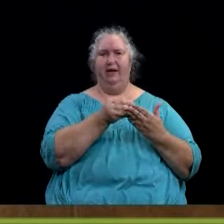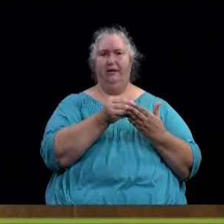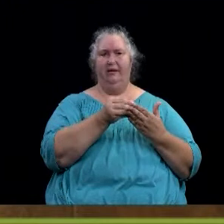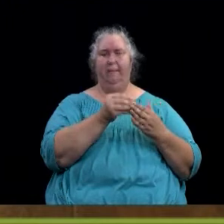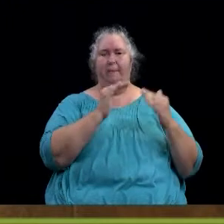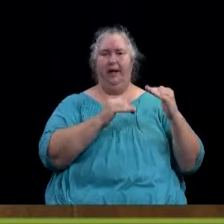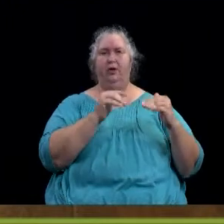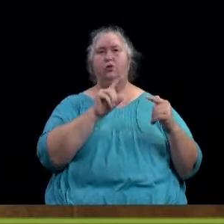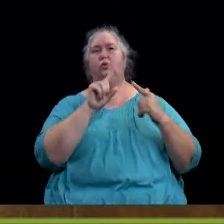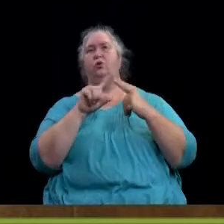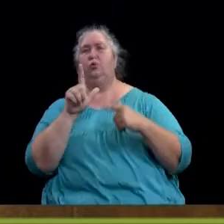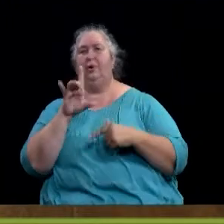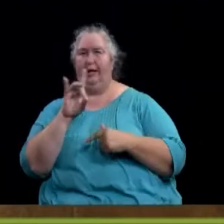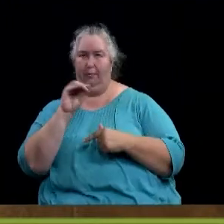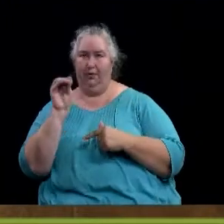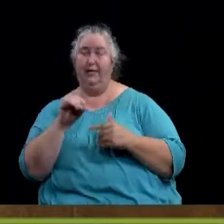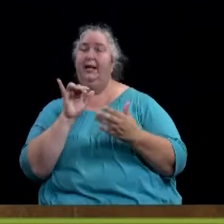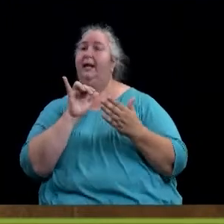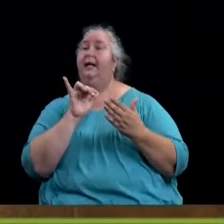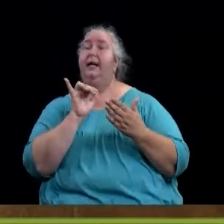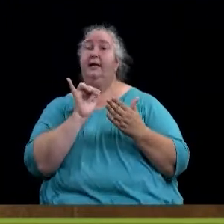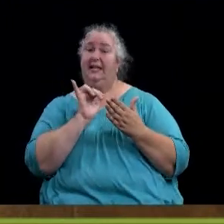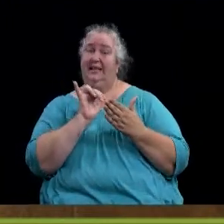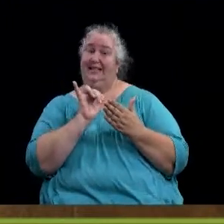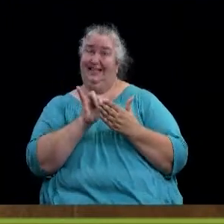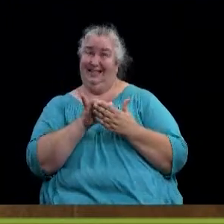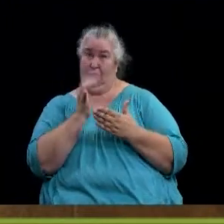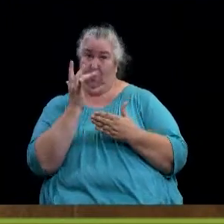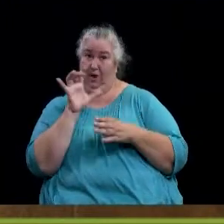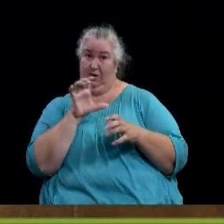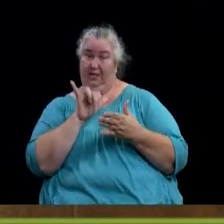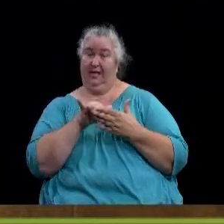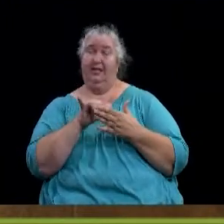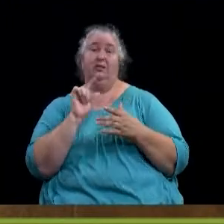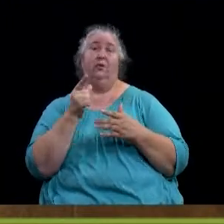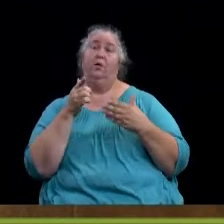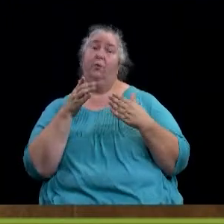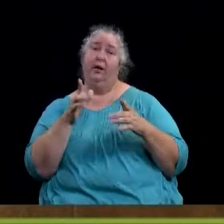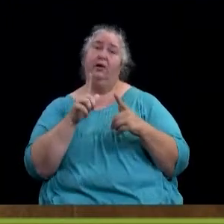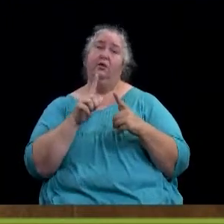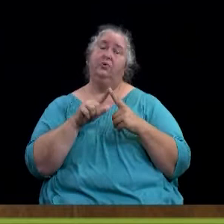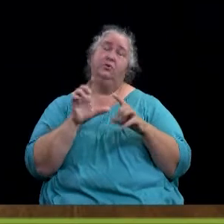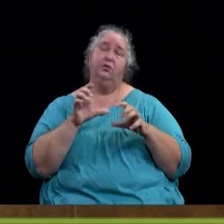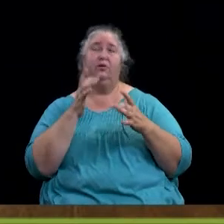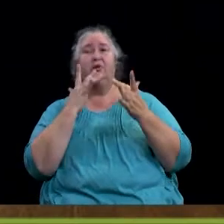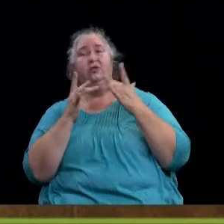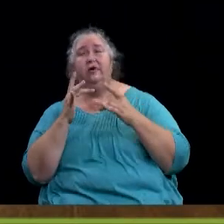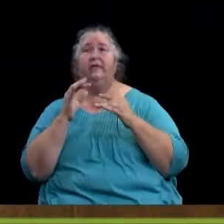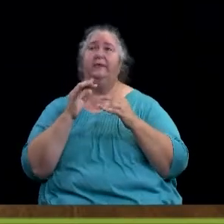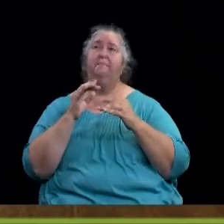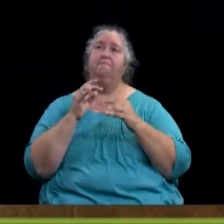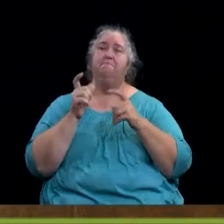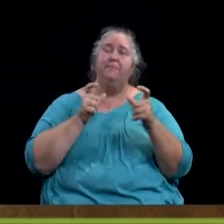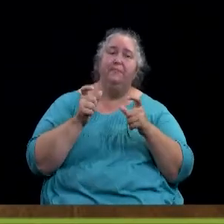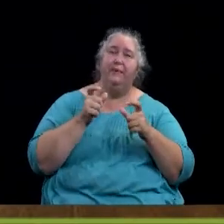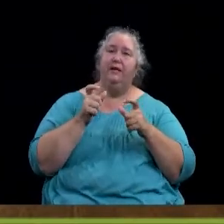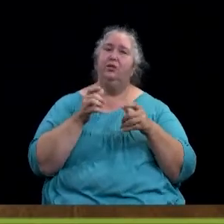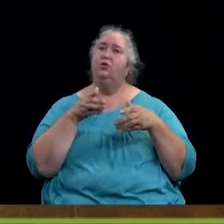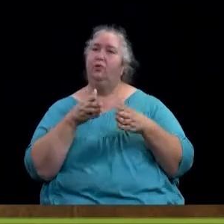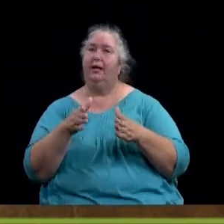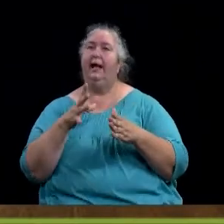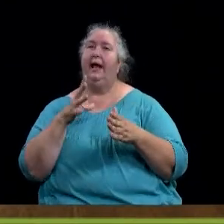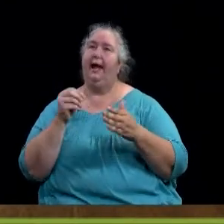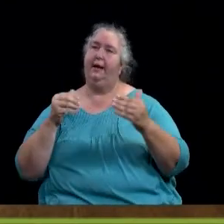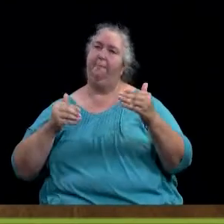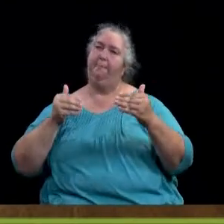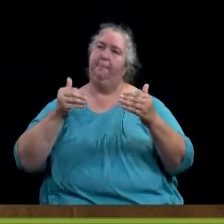due to our conservative financial management strategy, and it brings us closer to into alignment with our peer cities. And